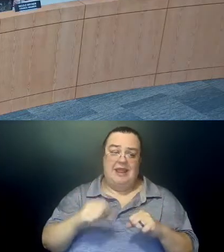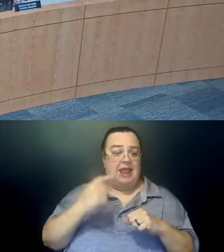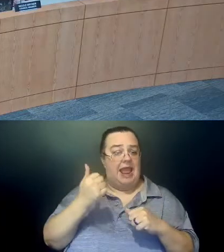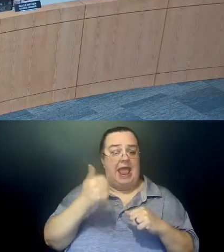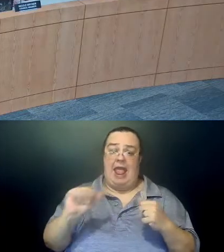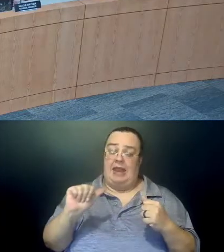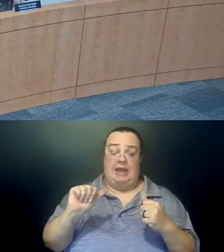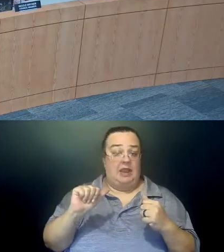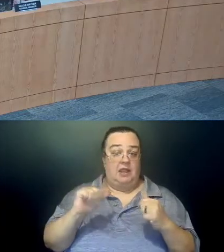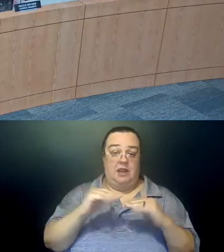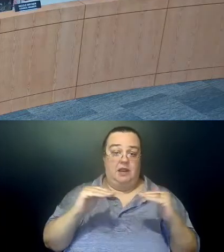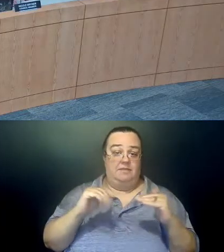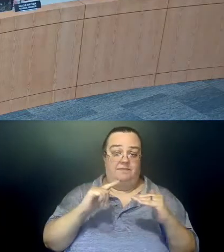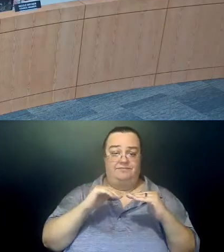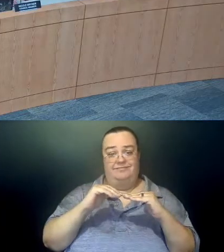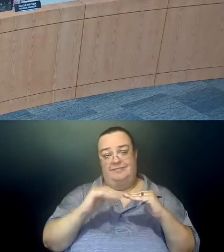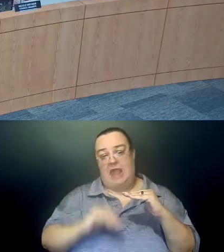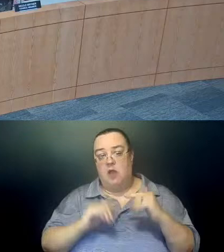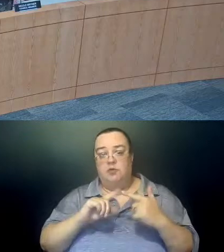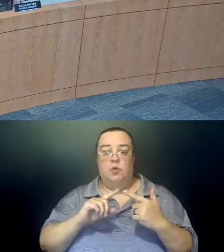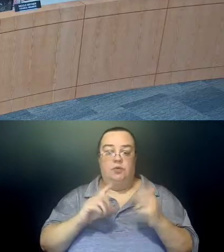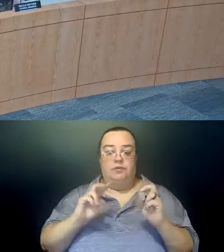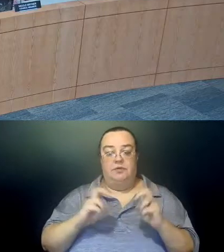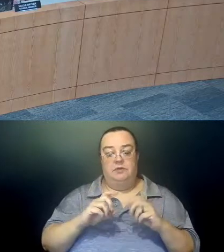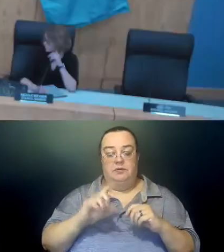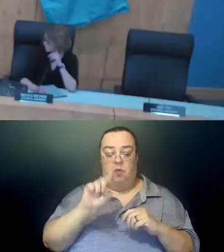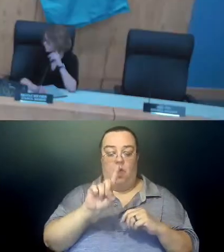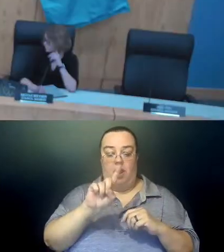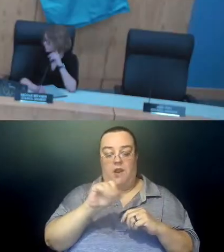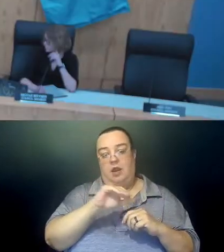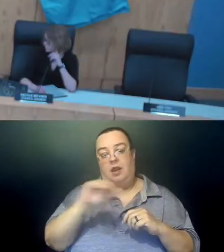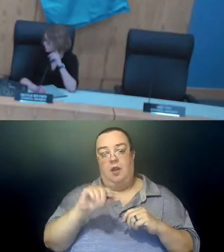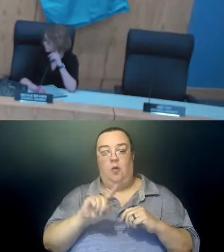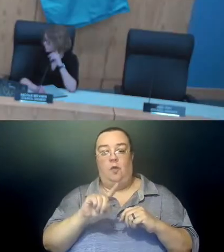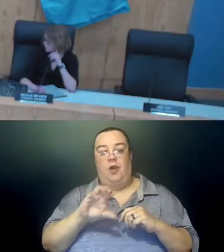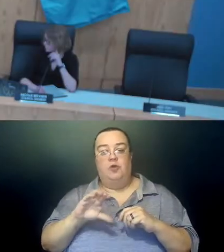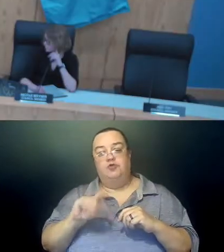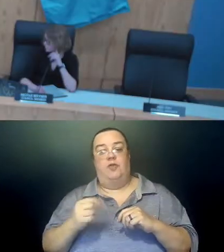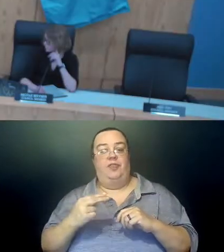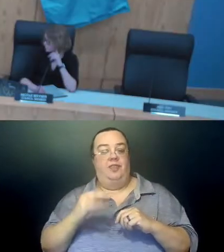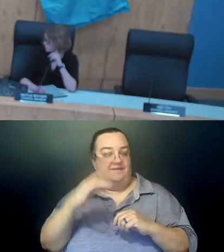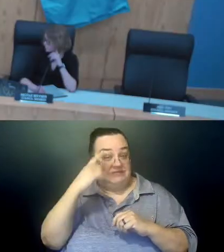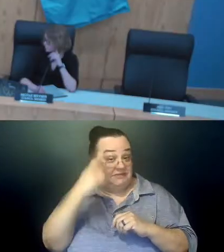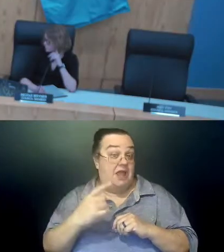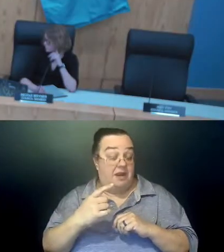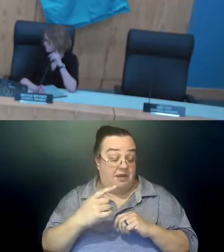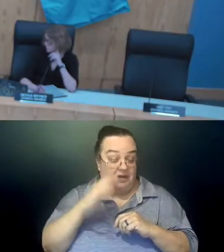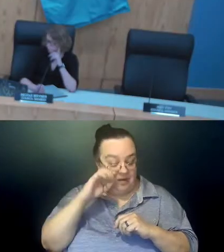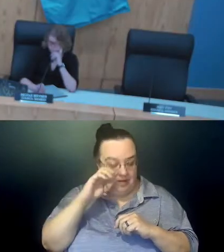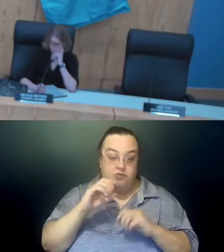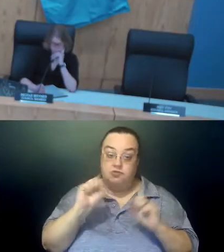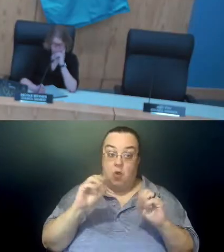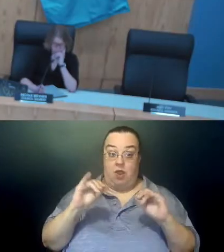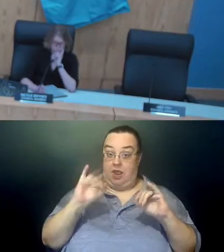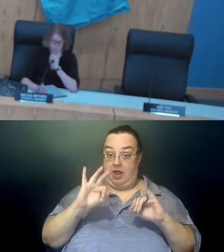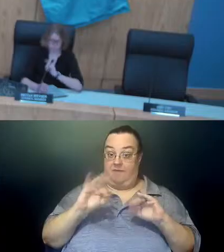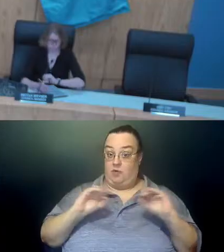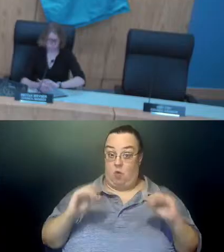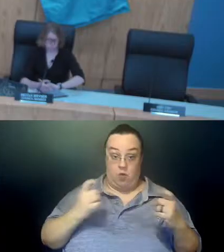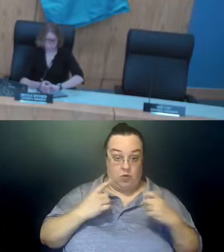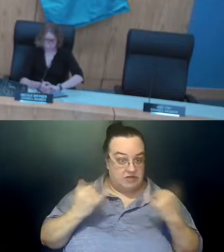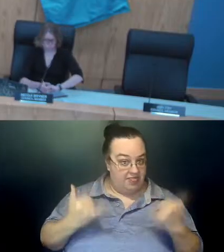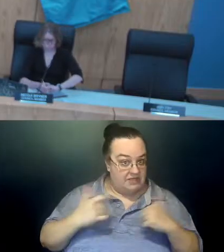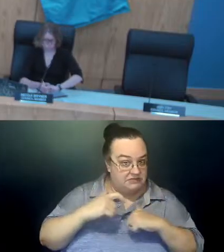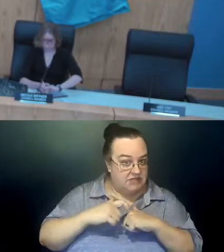to 1/100 of a cent for any of those. Okay, so unless there's any questions at this time, why don't